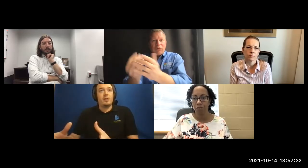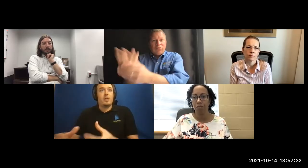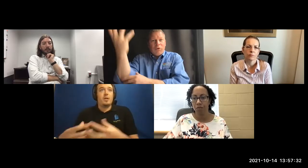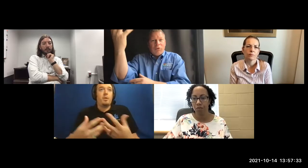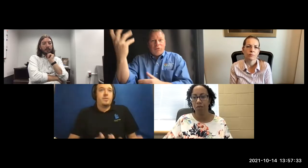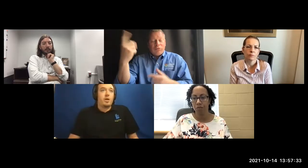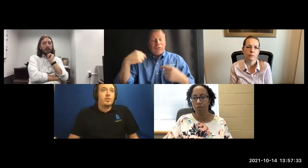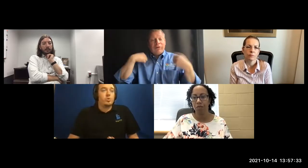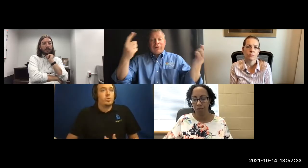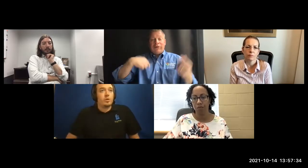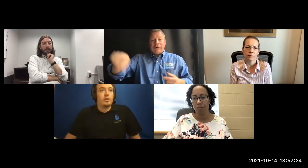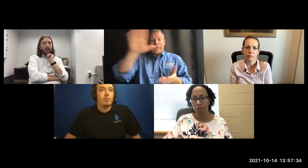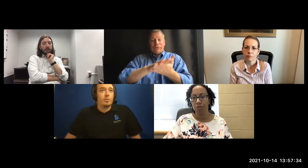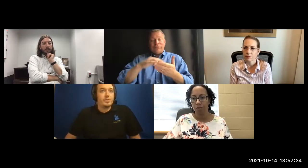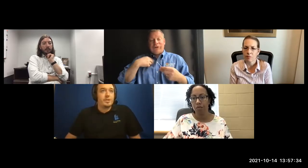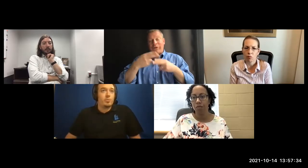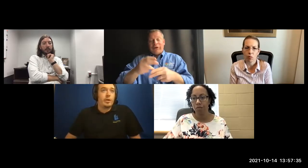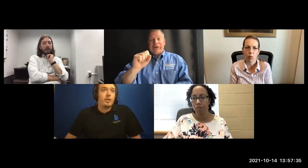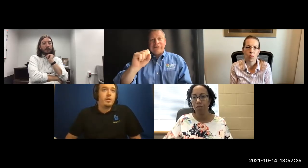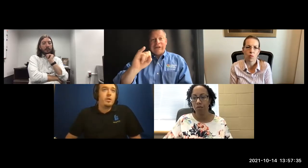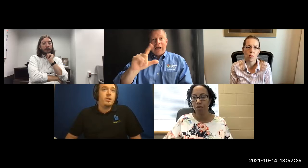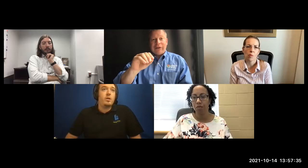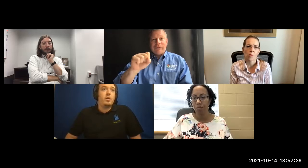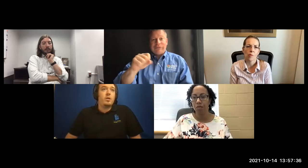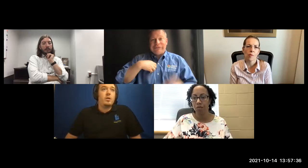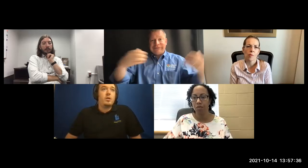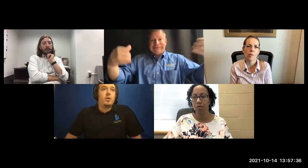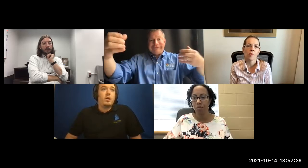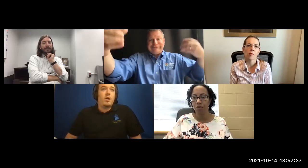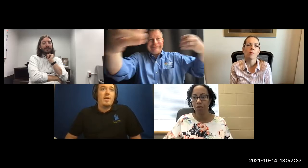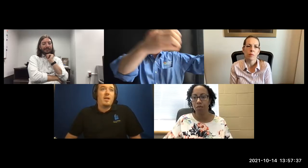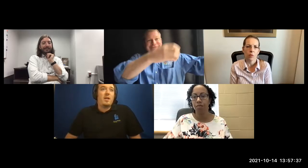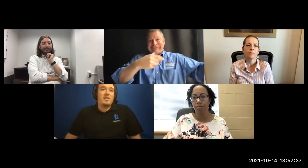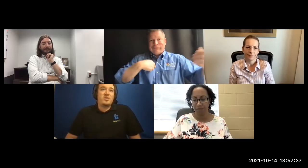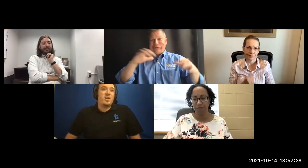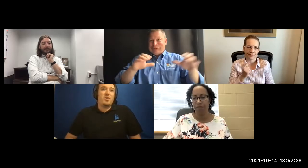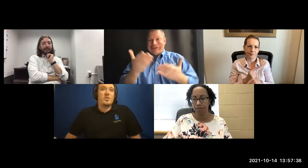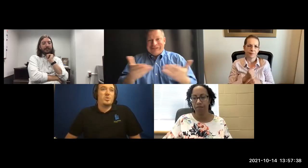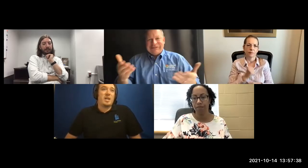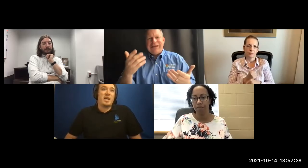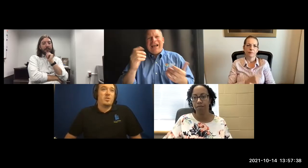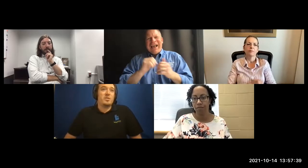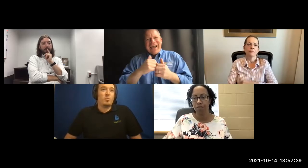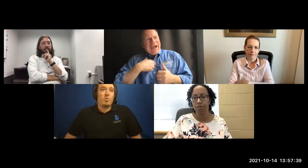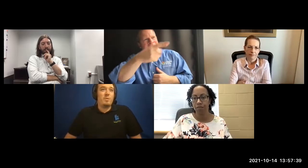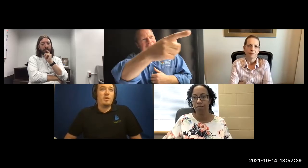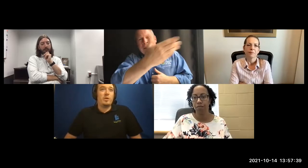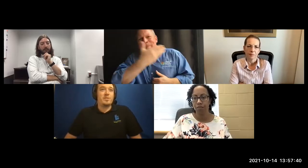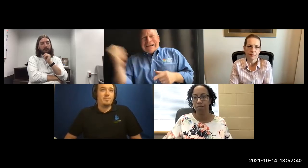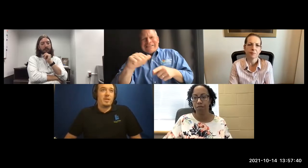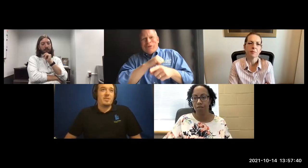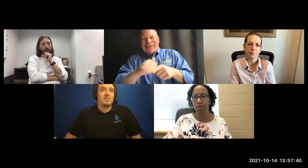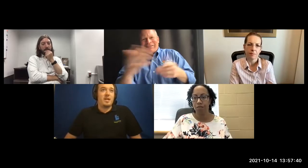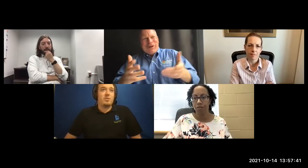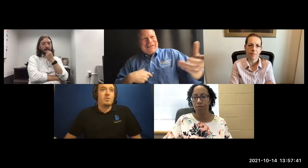information and apply it to other schools who are looking to grow in the same way. I essentially call our schools silos. What we've been doing